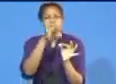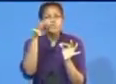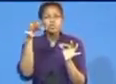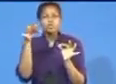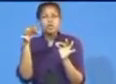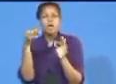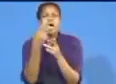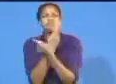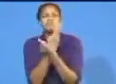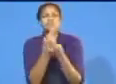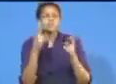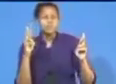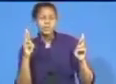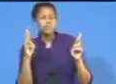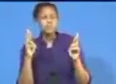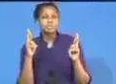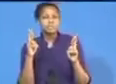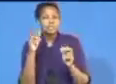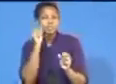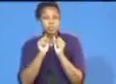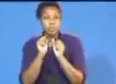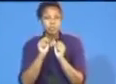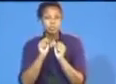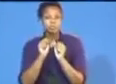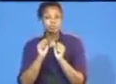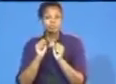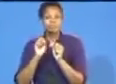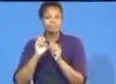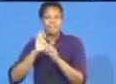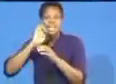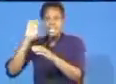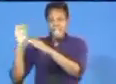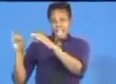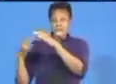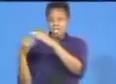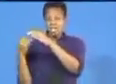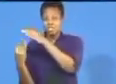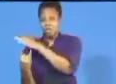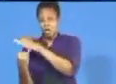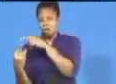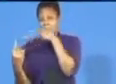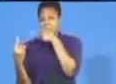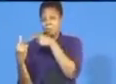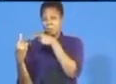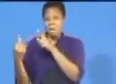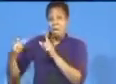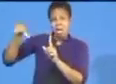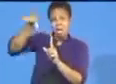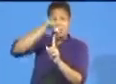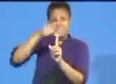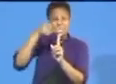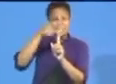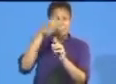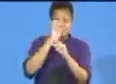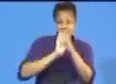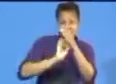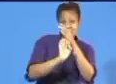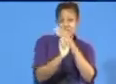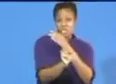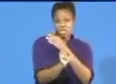spiritual restoration? So Elijah anointed Elisha as a prophet. And Elisha said to